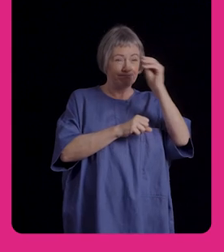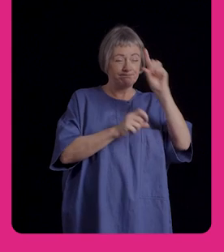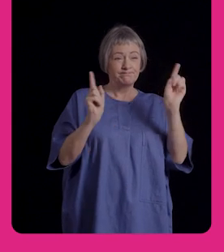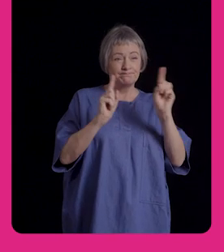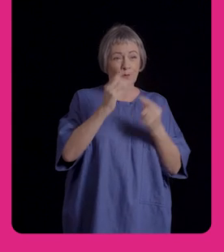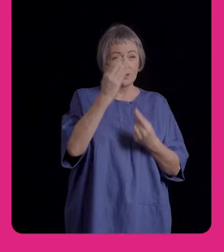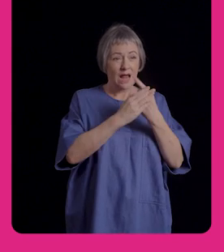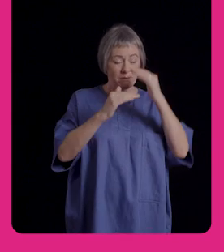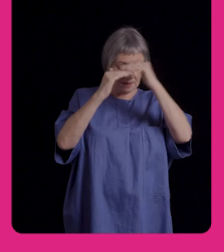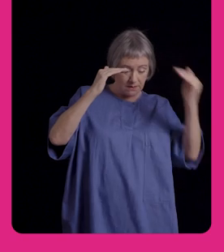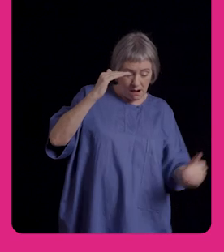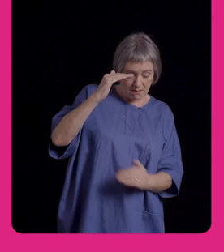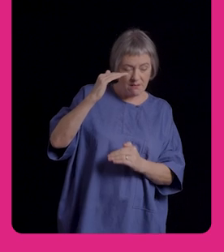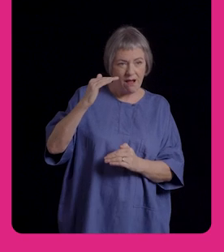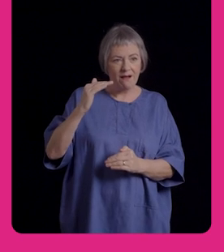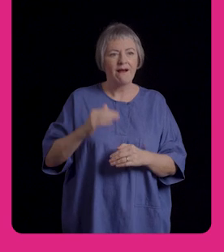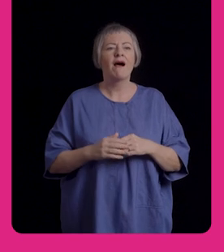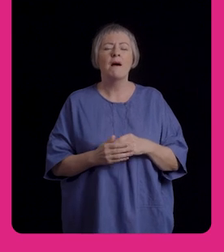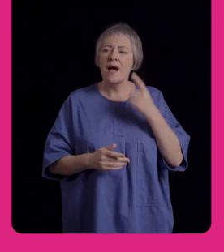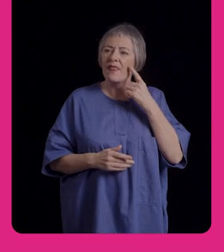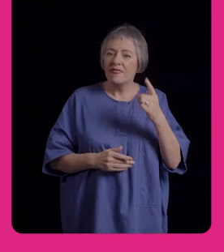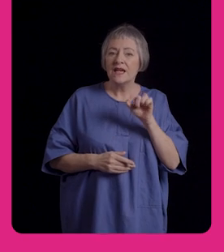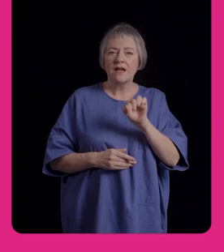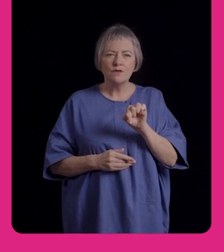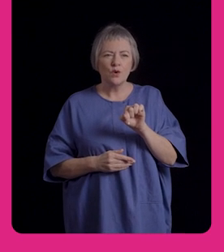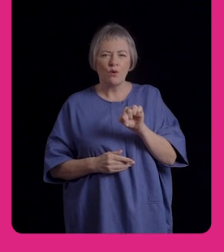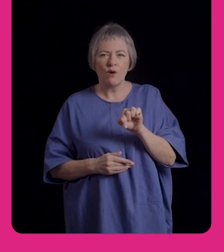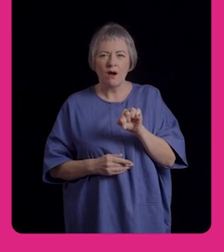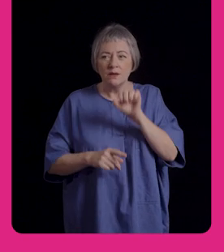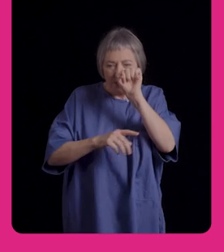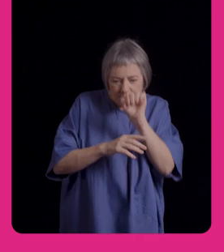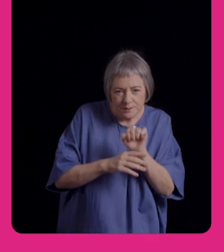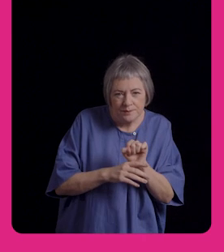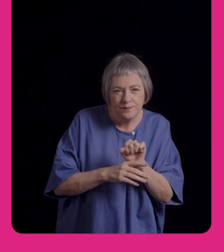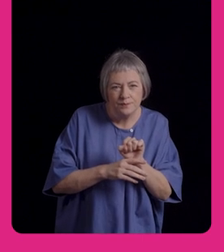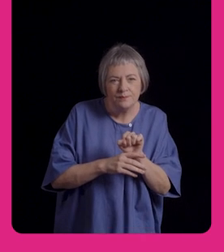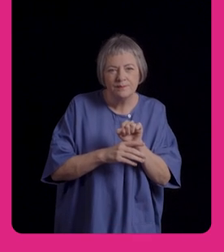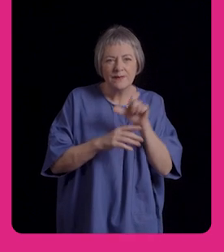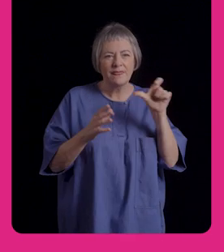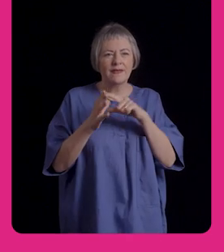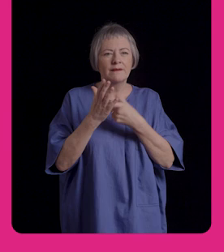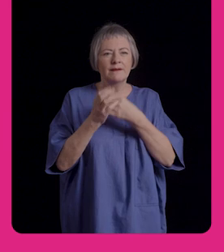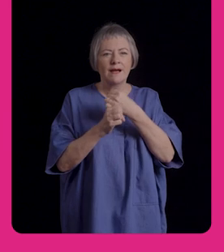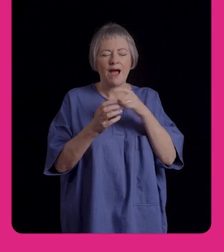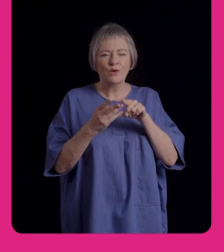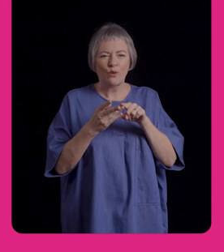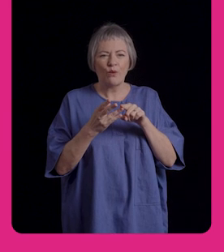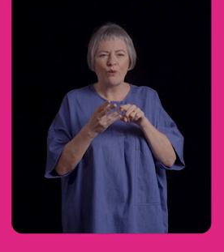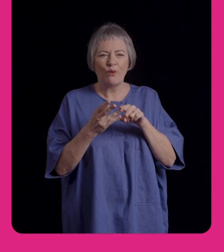on. I think that if you guys are hunkering down like in the cargo hold,